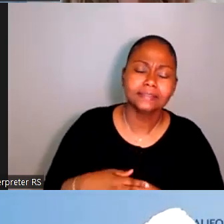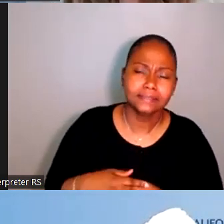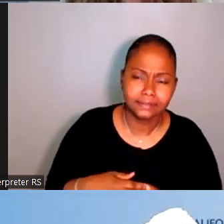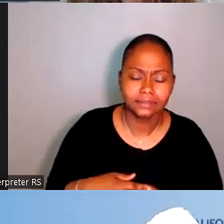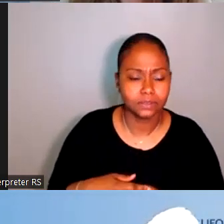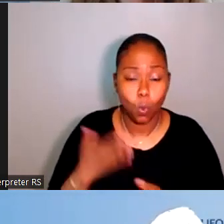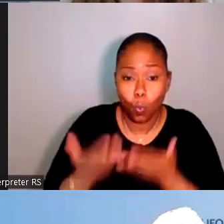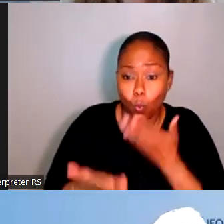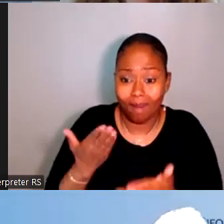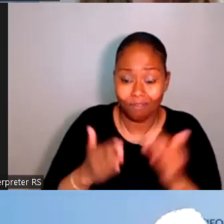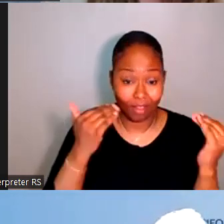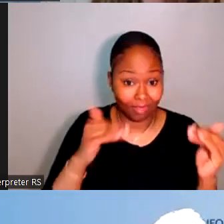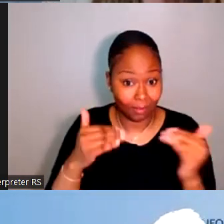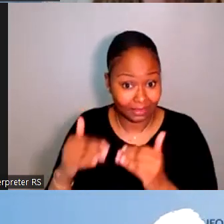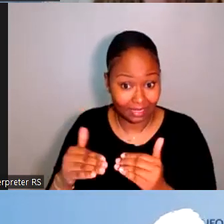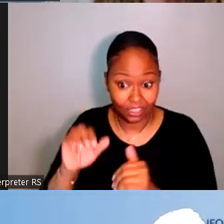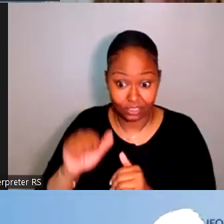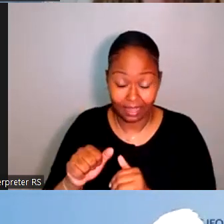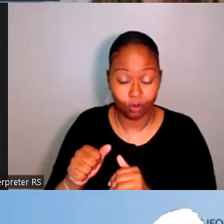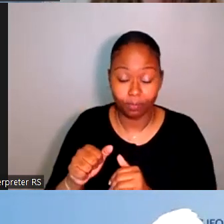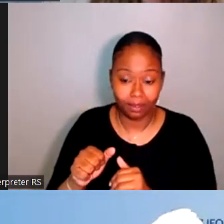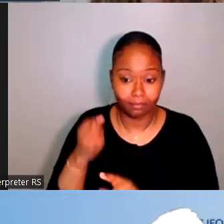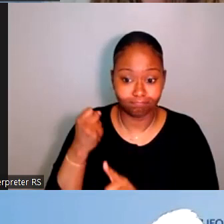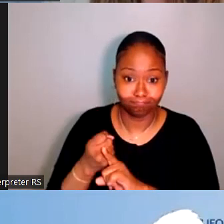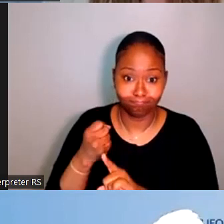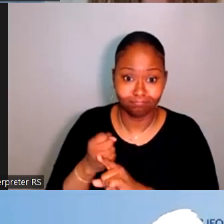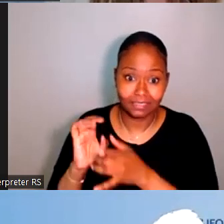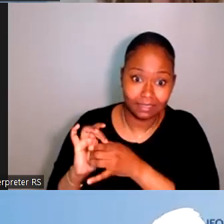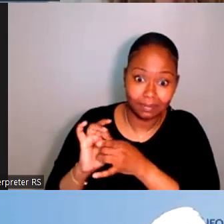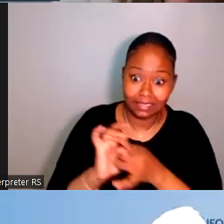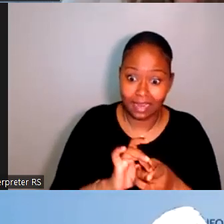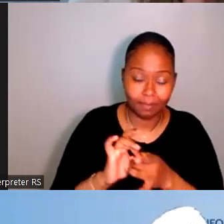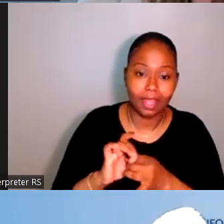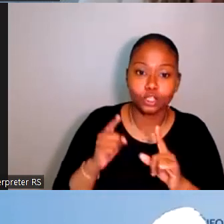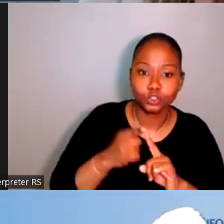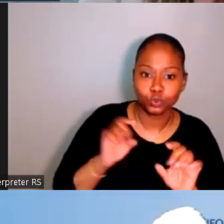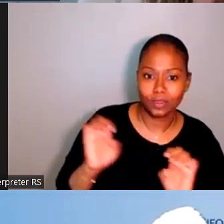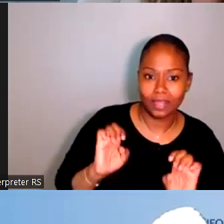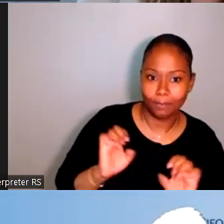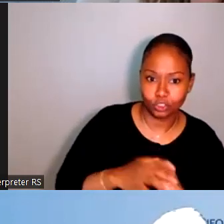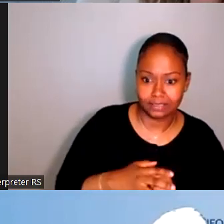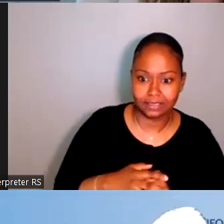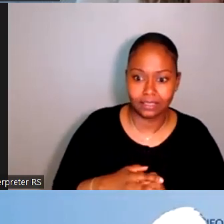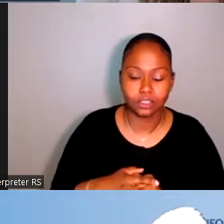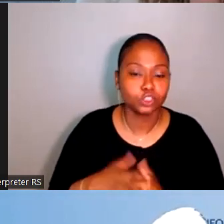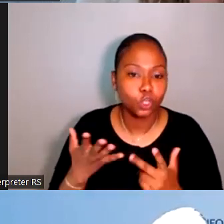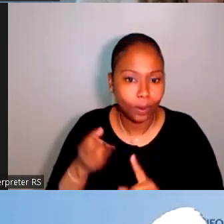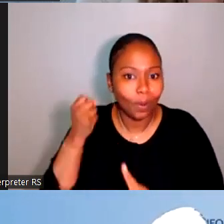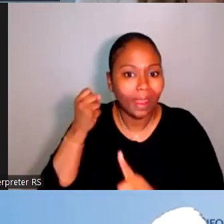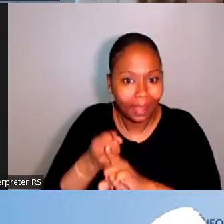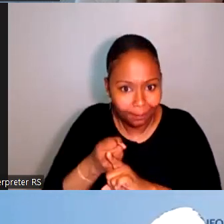by the facility have to tie back to the emergency so that it will impact facilities within a